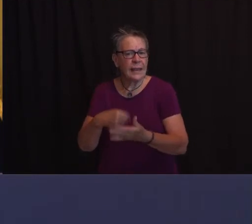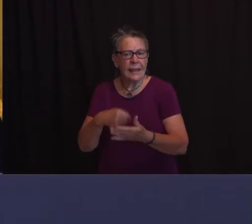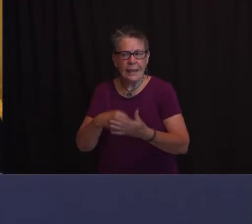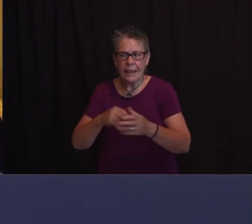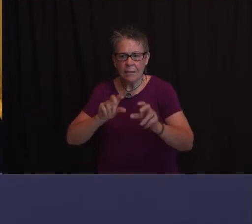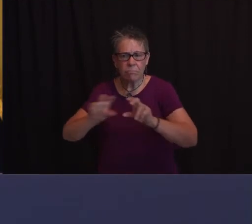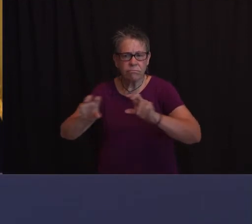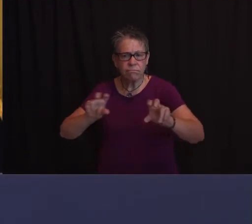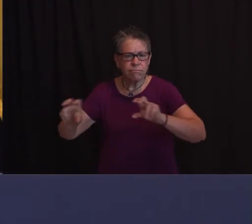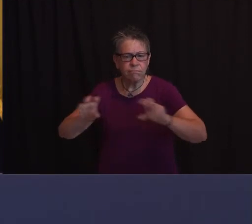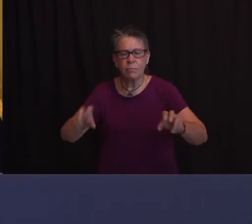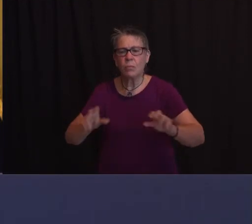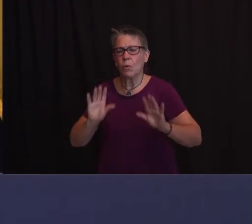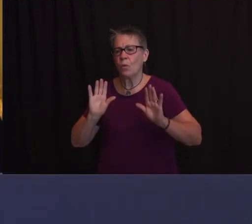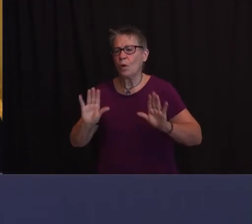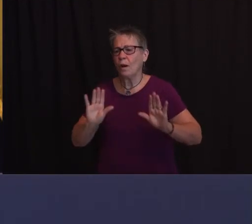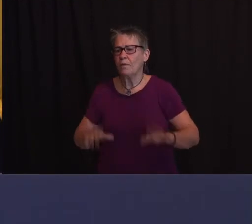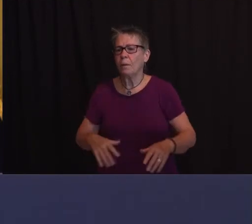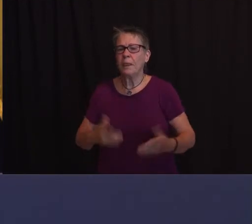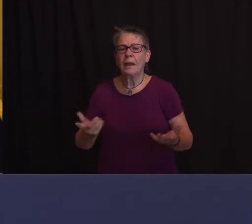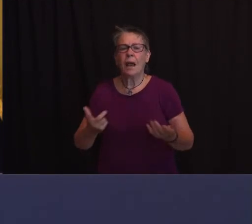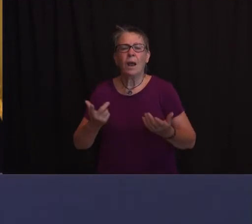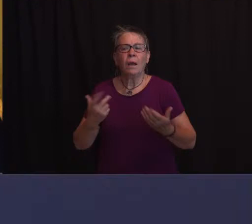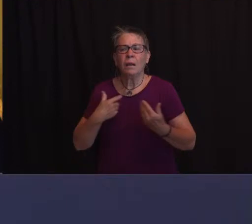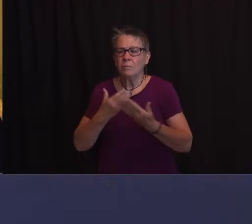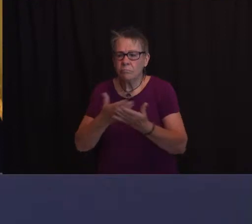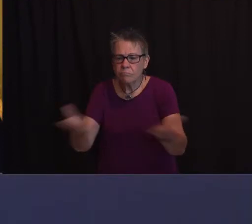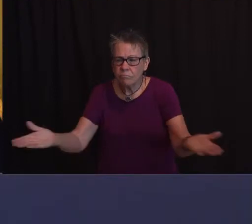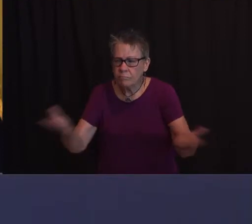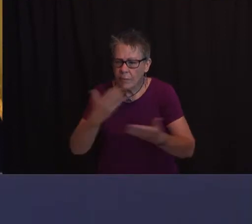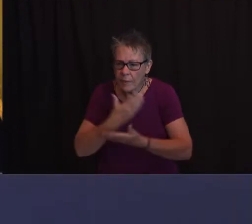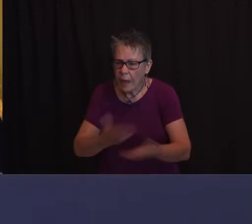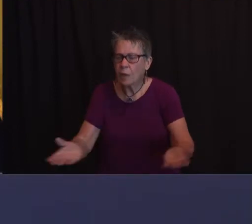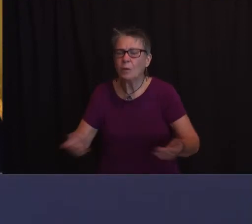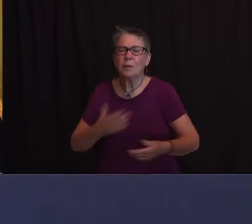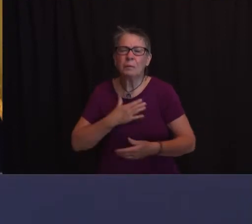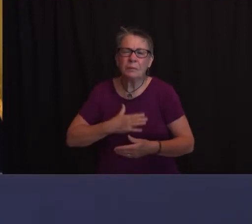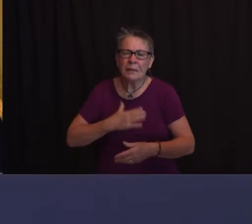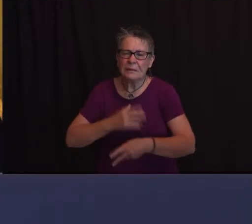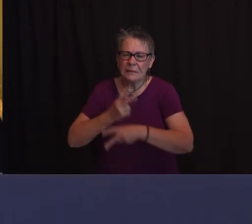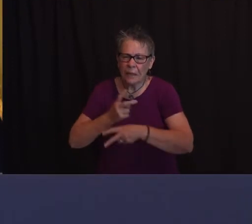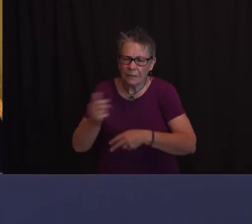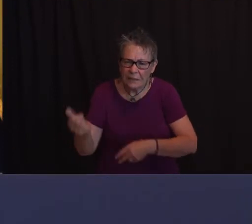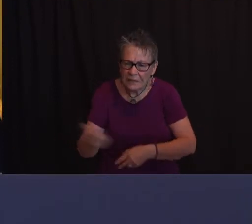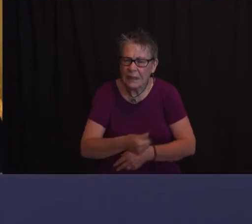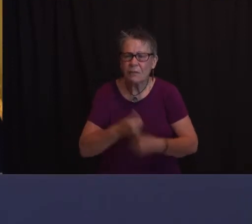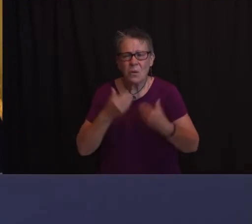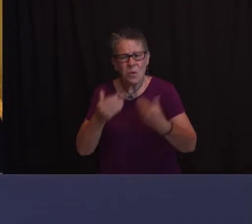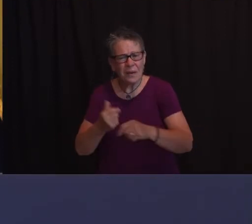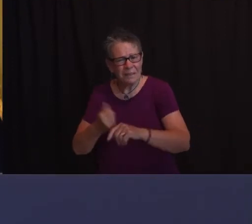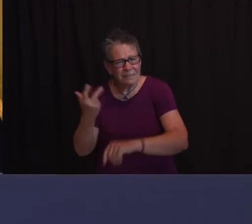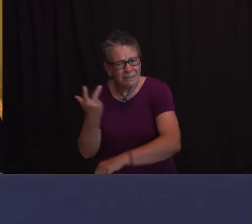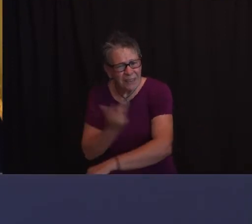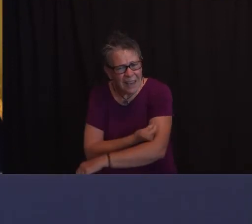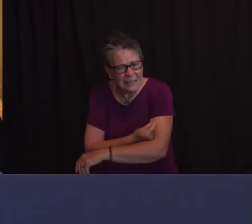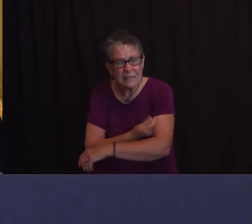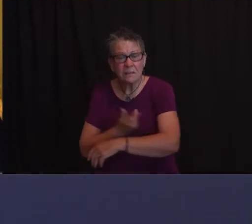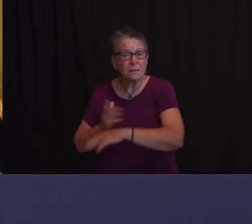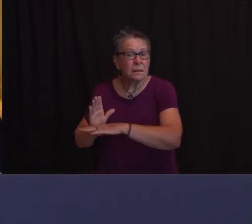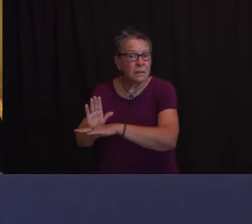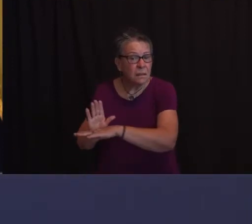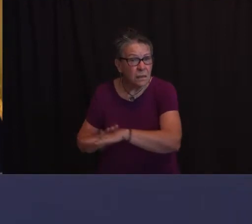please, please get vaccinated. Be careful with the weather. Pat, you got thunderstorm warnings, you say tonight?